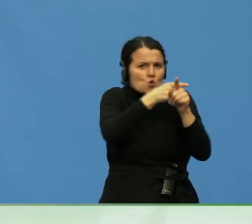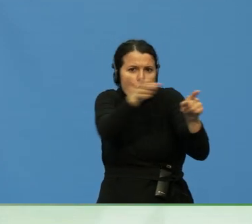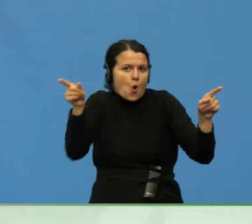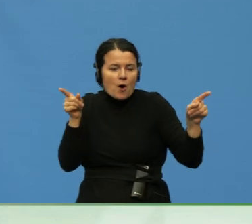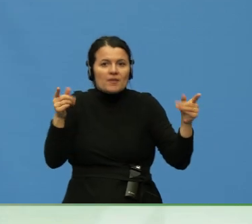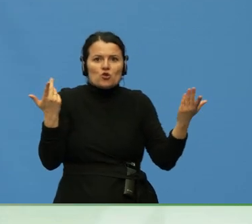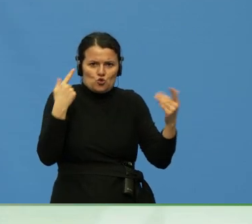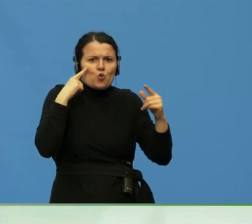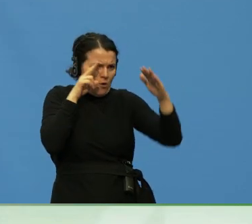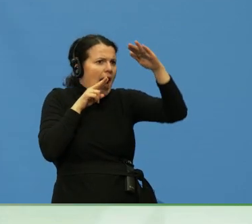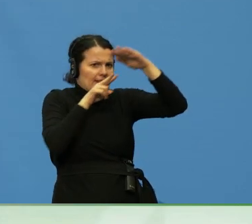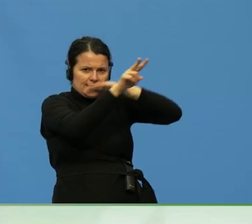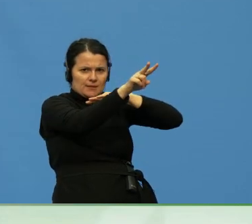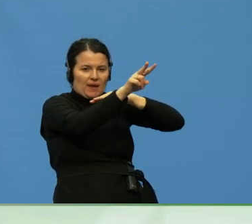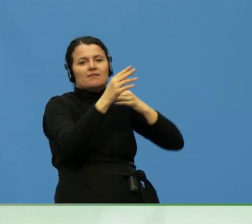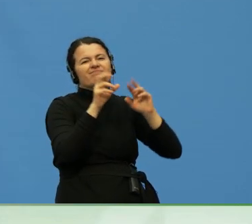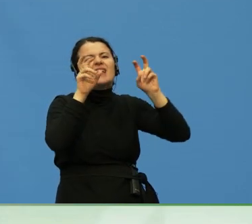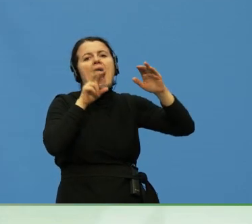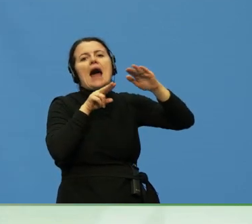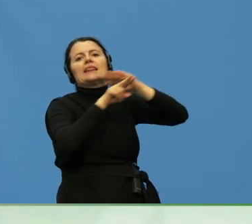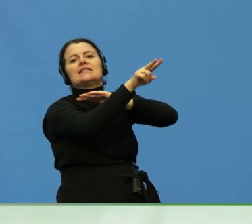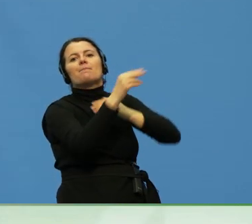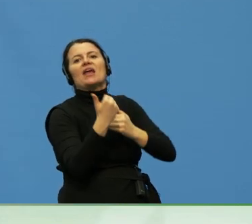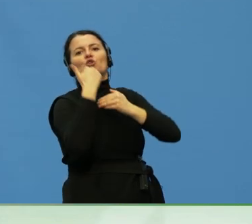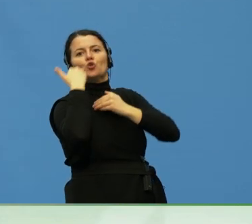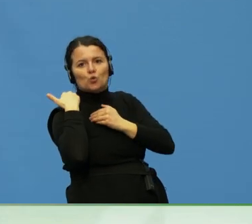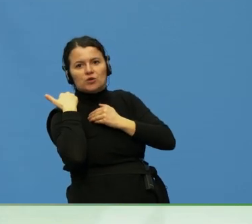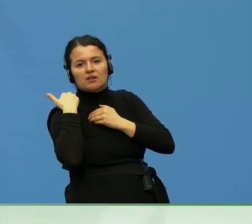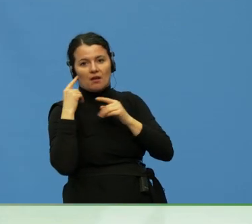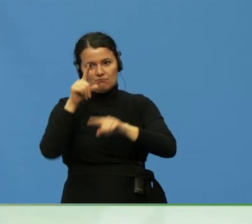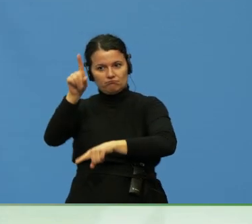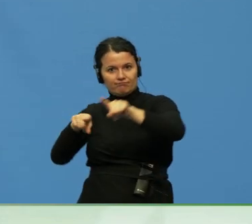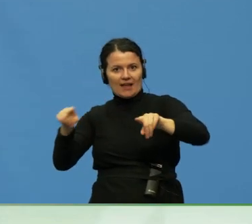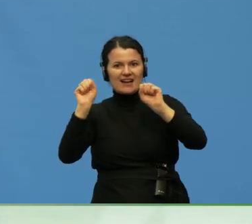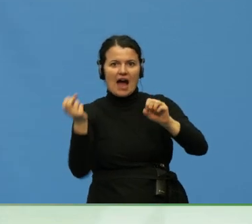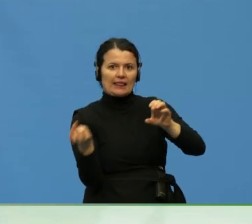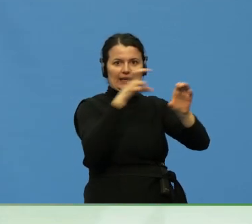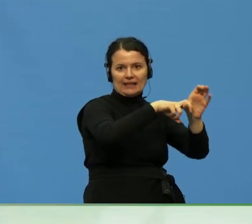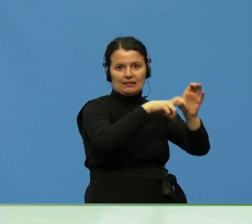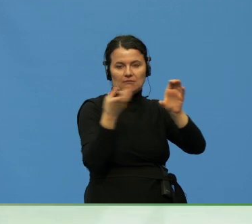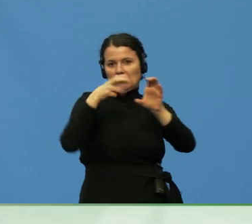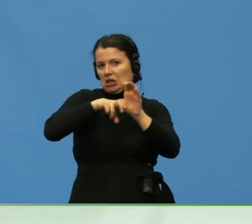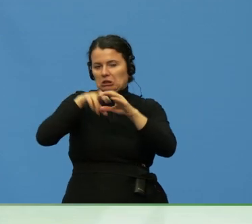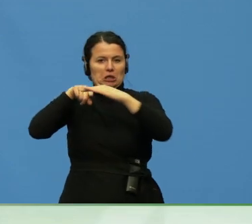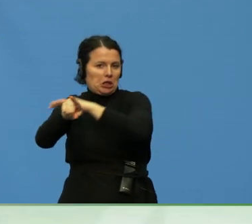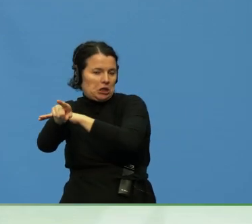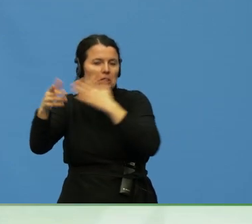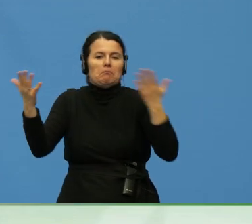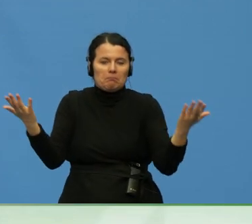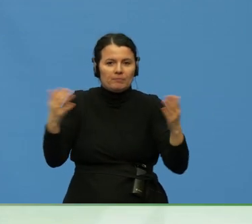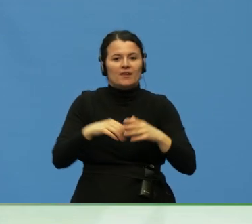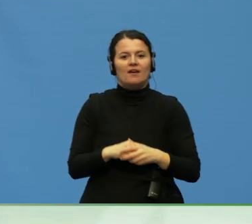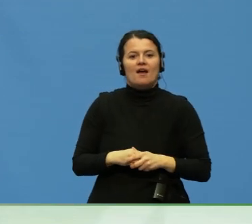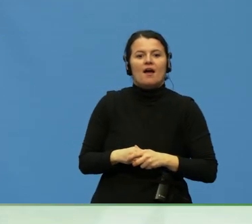an anticipatory duty, whereas the right to discrimination is something that can be claimed by